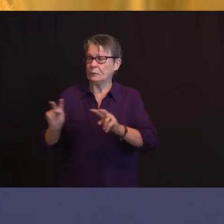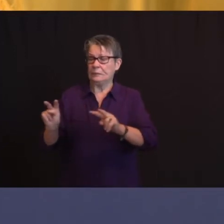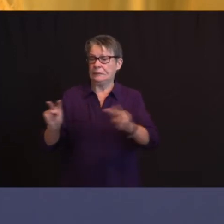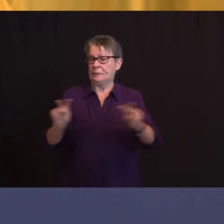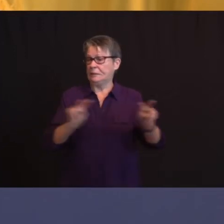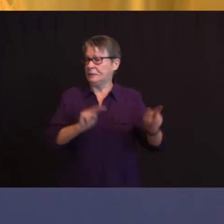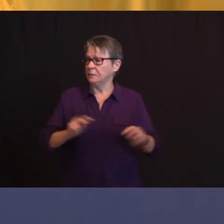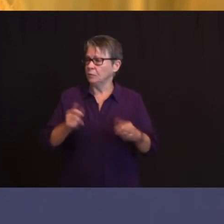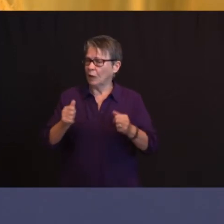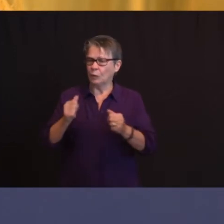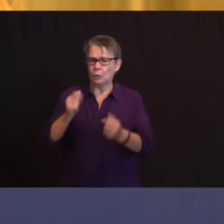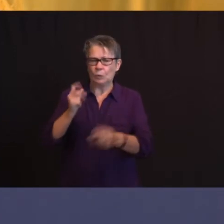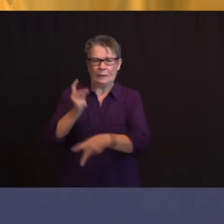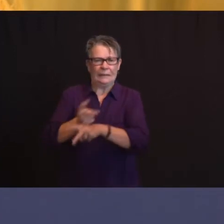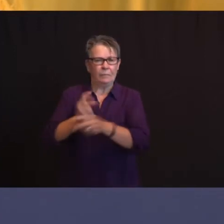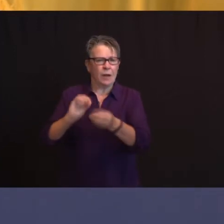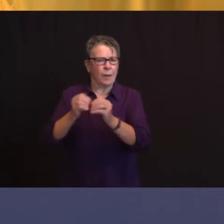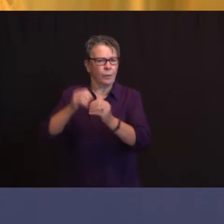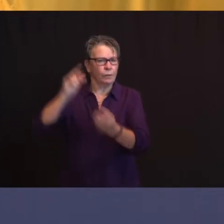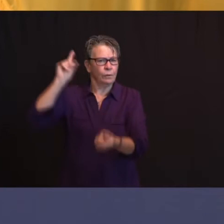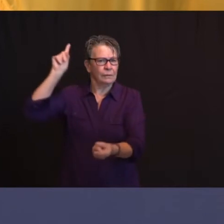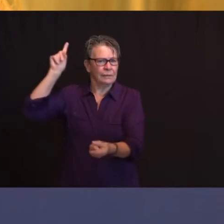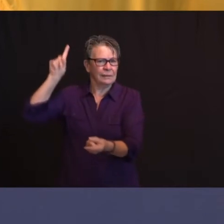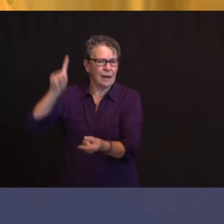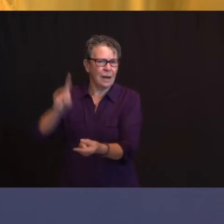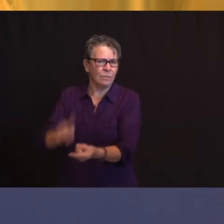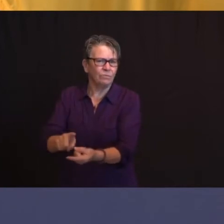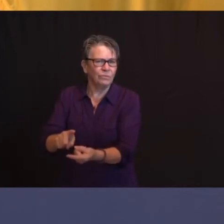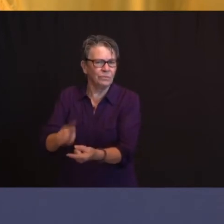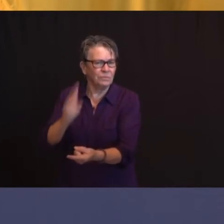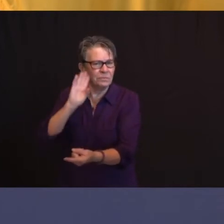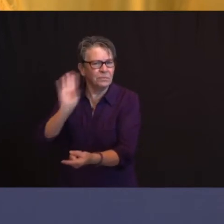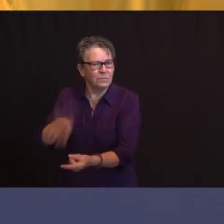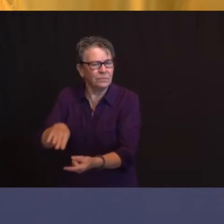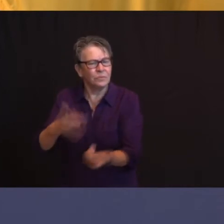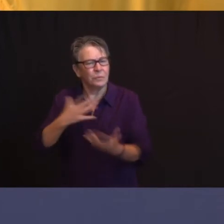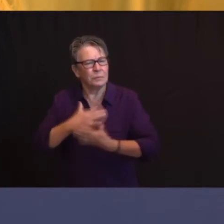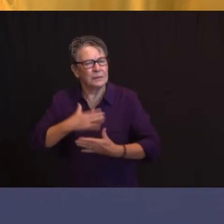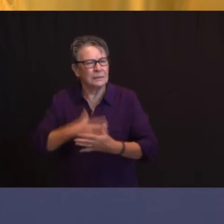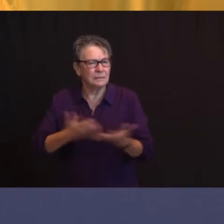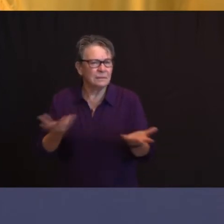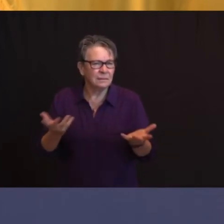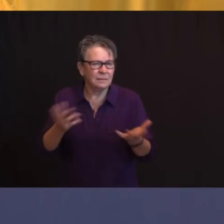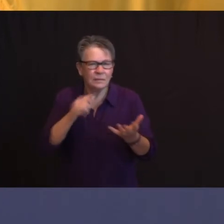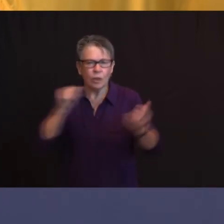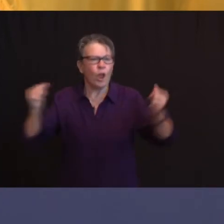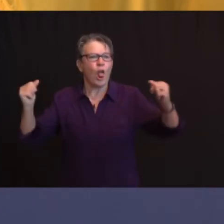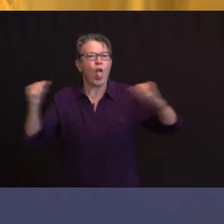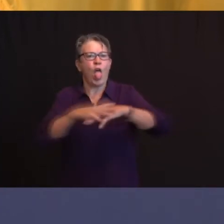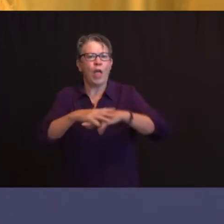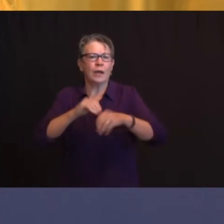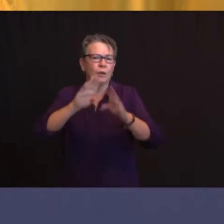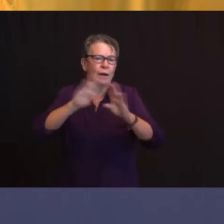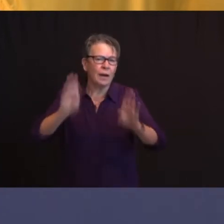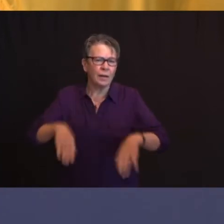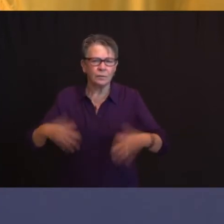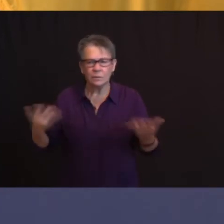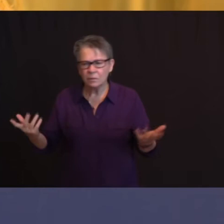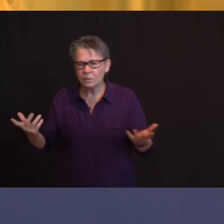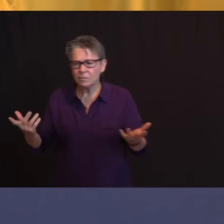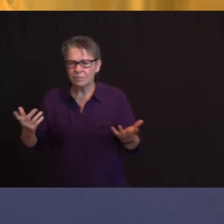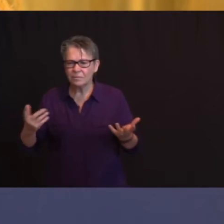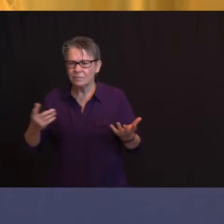was ABC went out with aggressive enforcement. But we got to do this ourselves, folks. It's got to come from us.